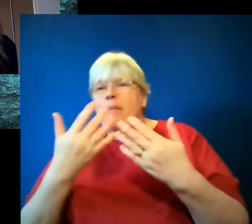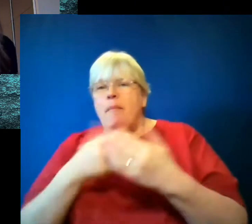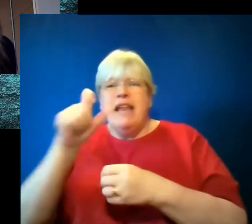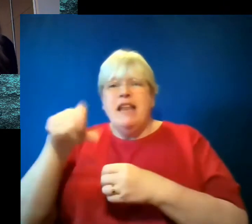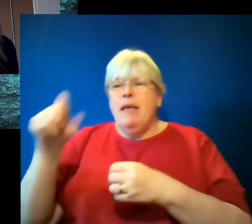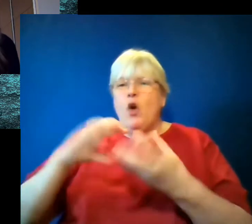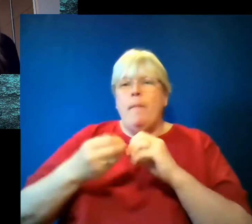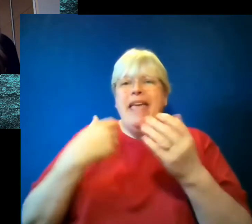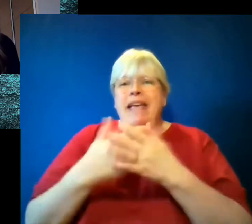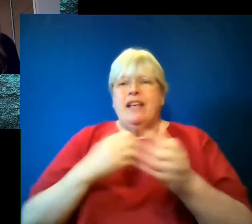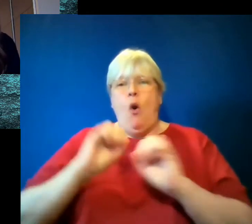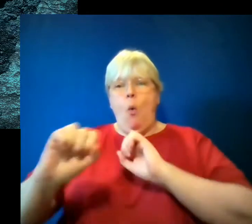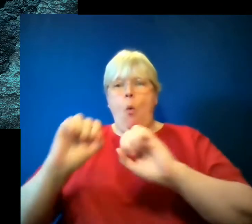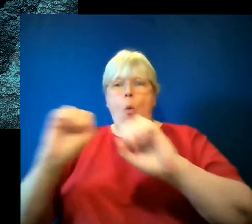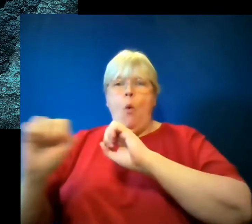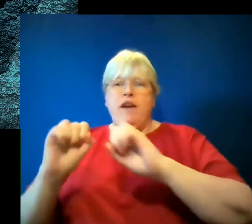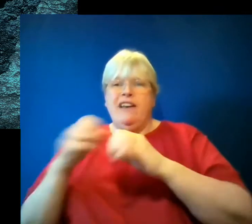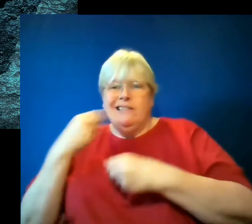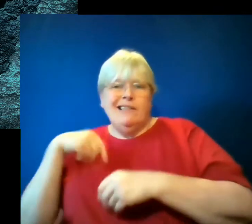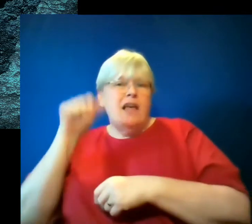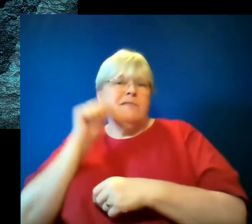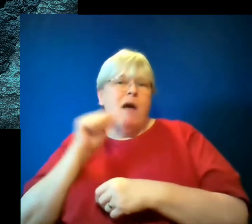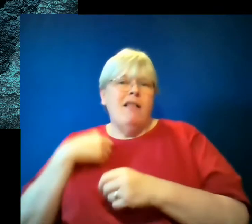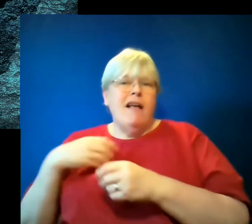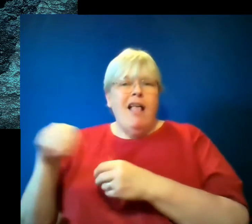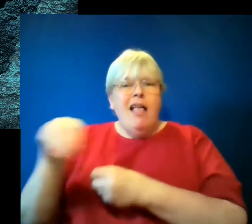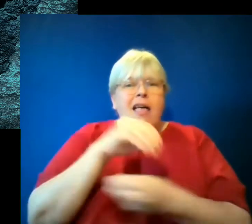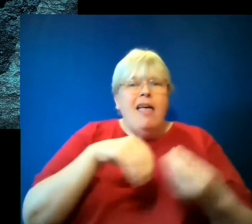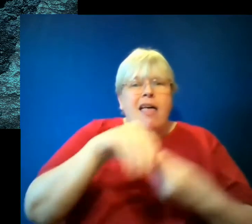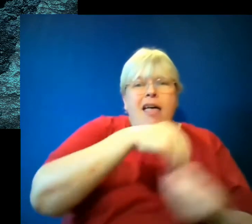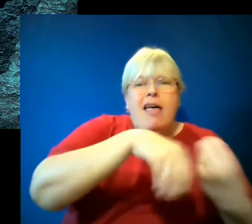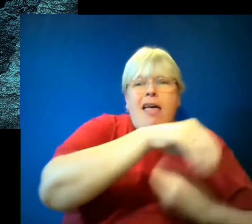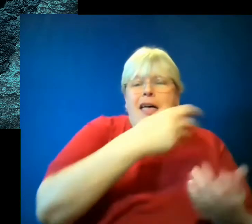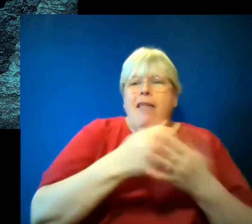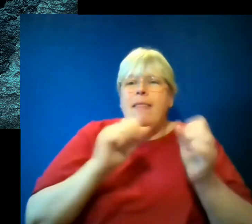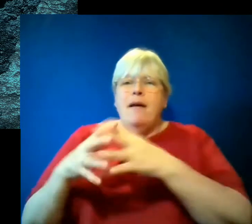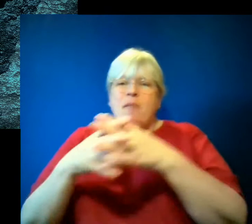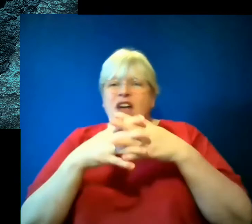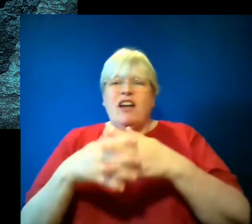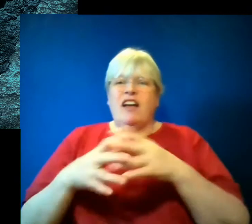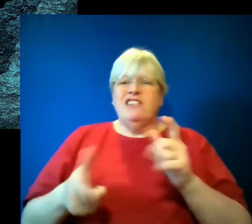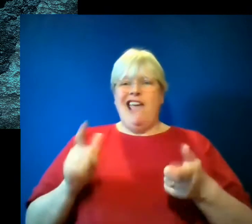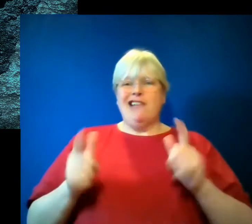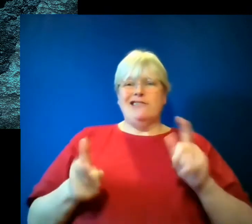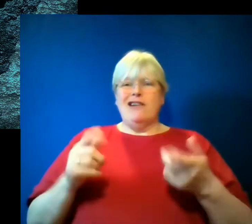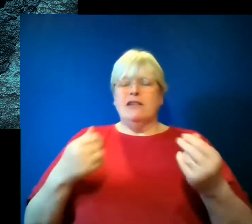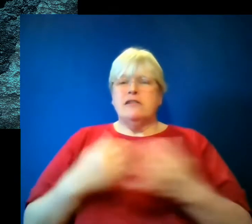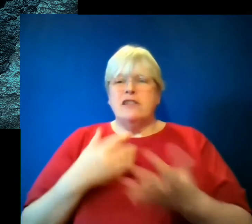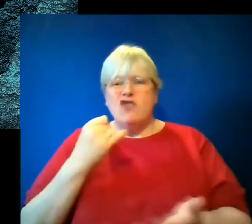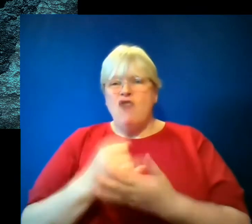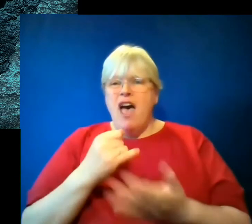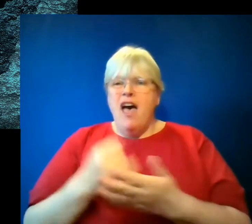around America. And it was a time in which there was a sort of golden age of gangsters. There was a lot of crime. There was